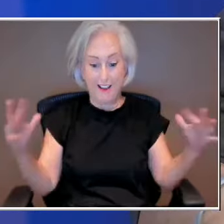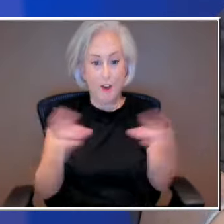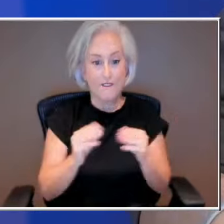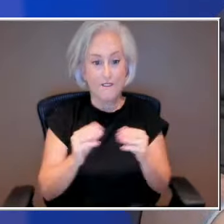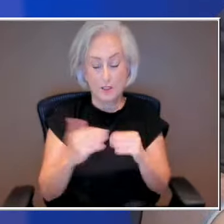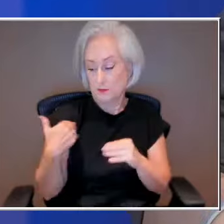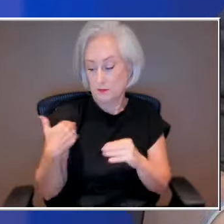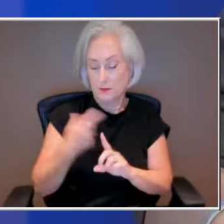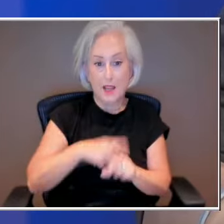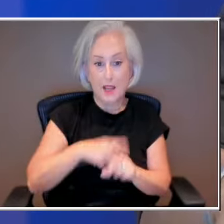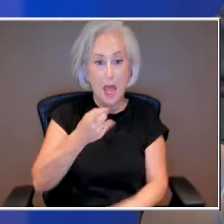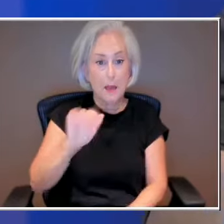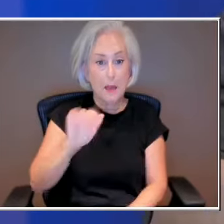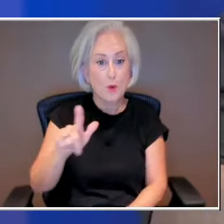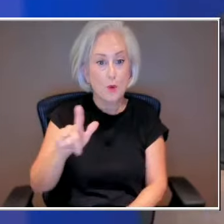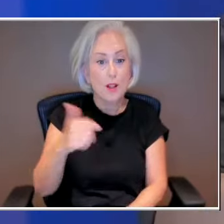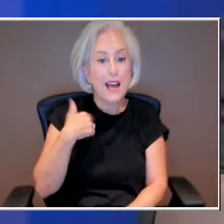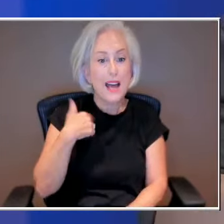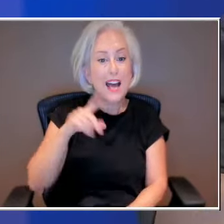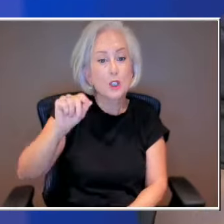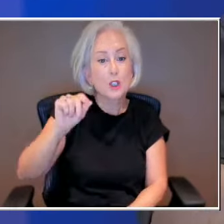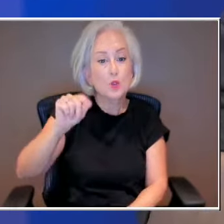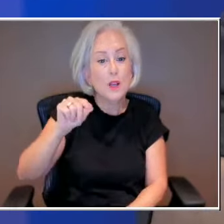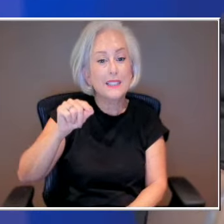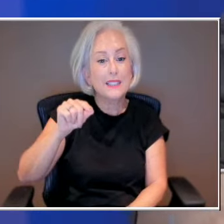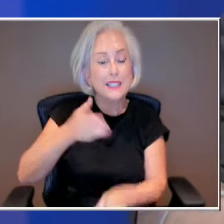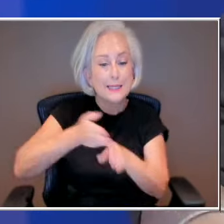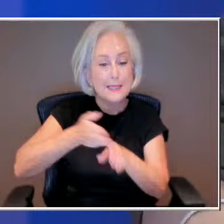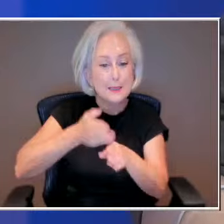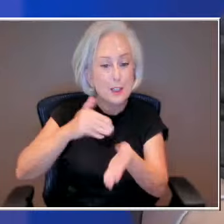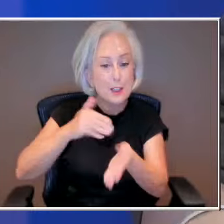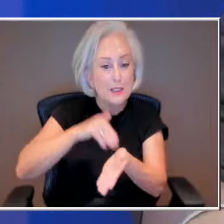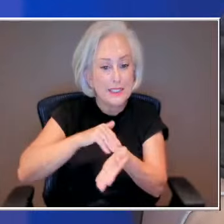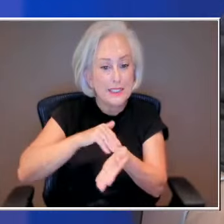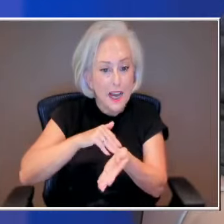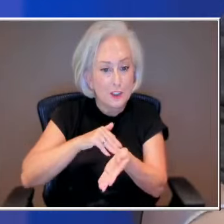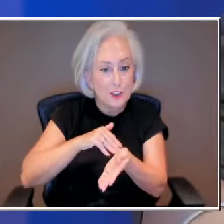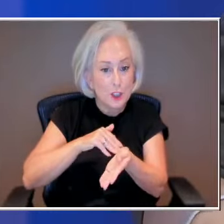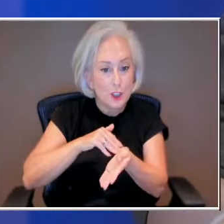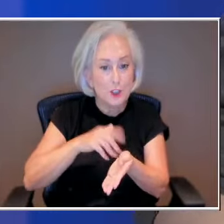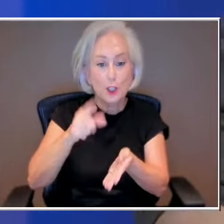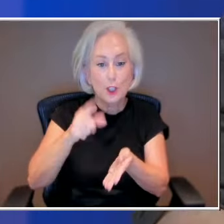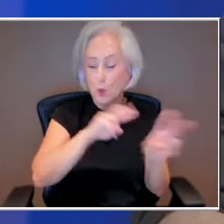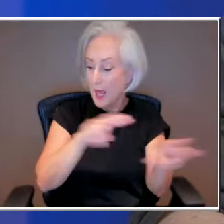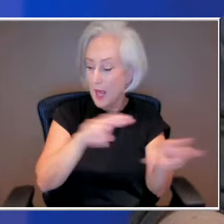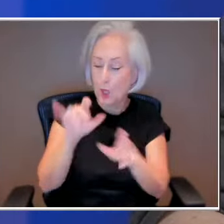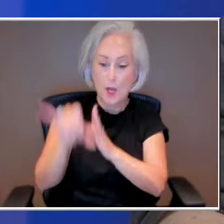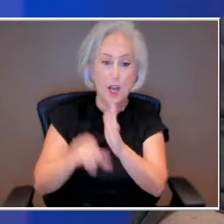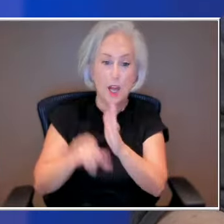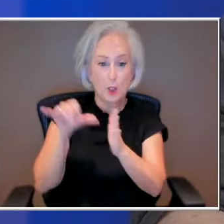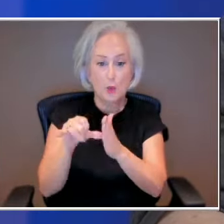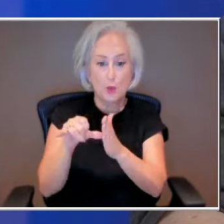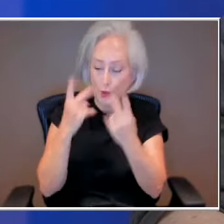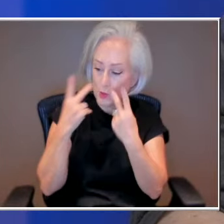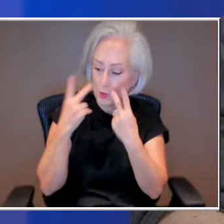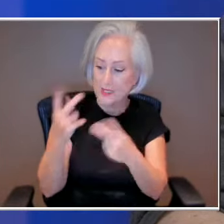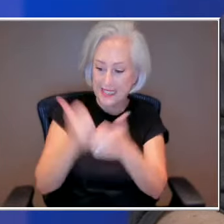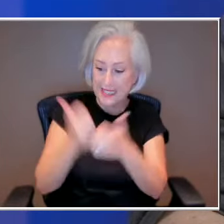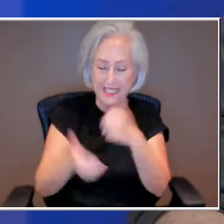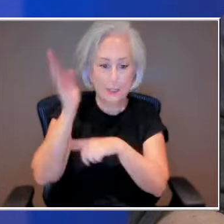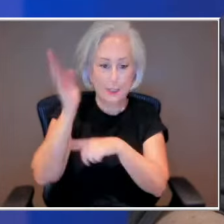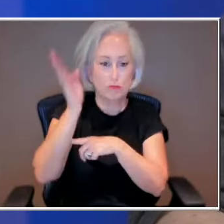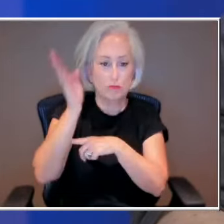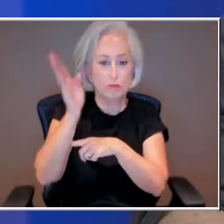20-some specialists on our YouTube channel. You can go view those talks by every doctor that actually talked